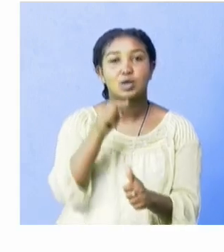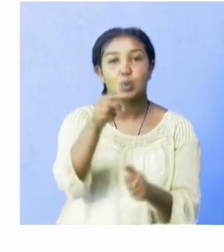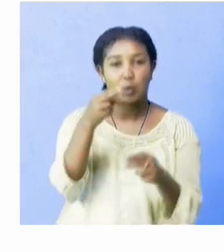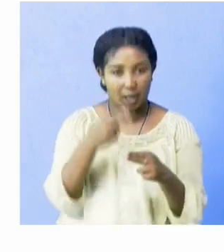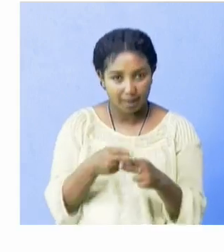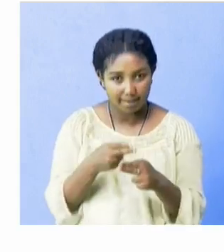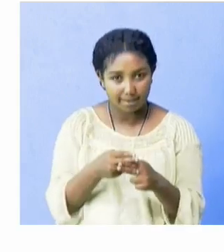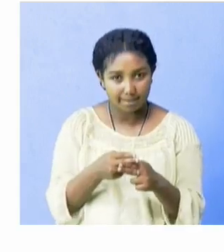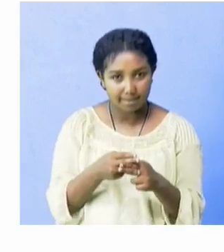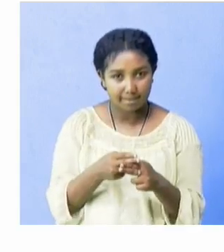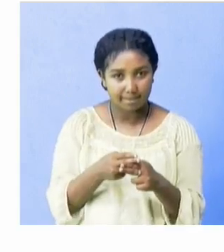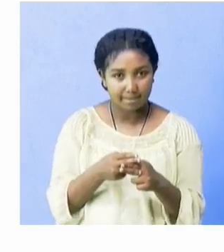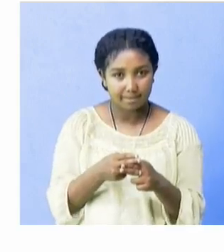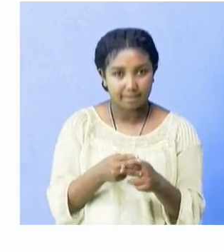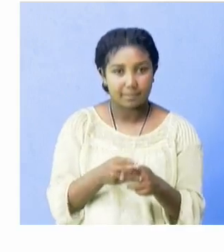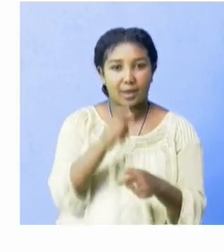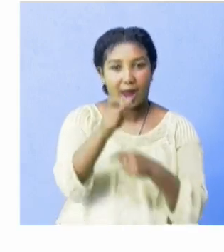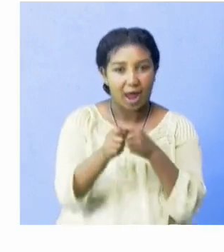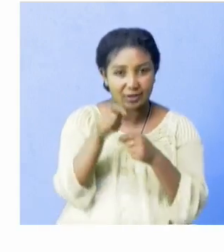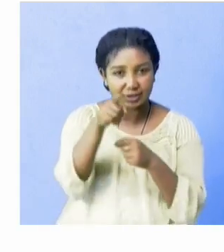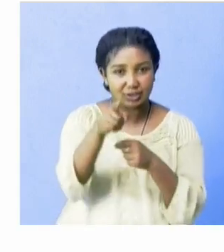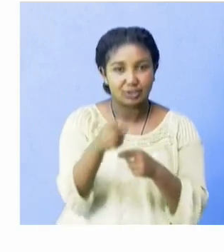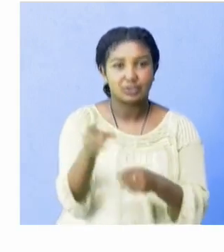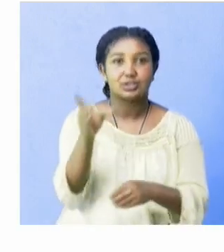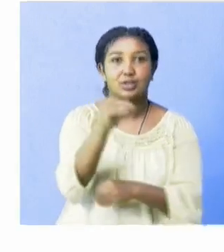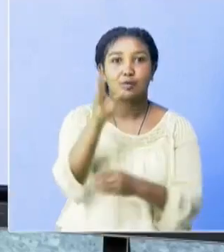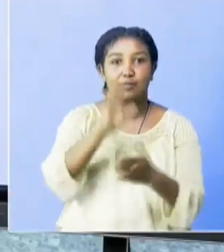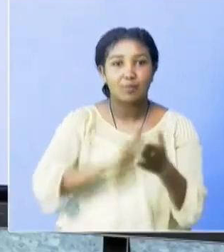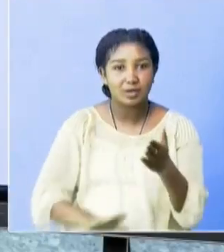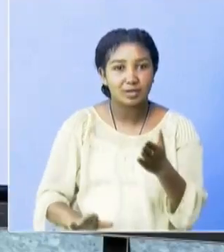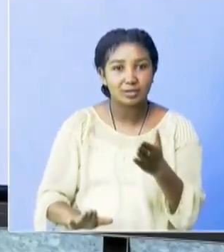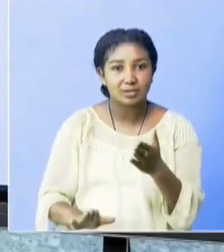name, age, date of birth,